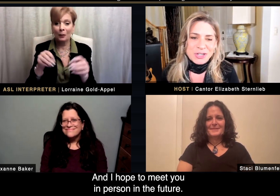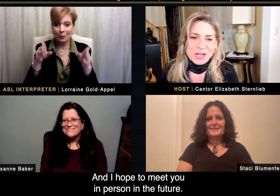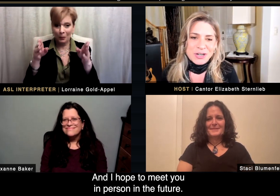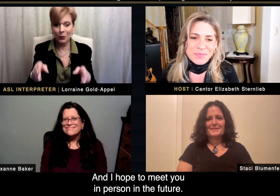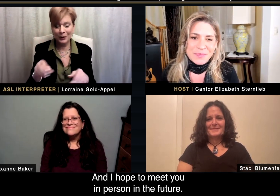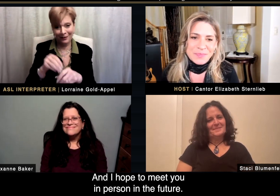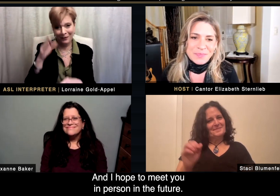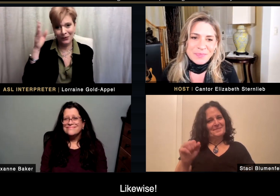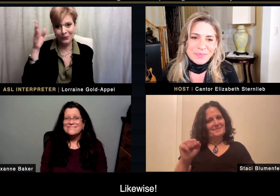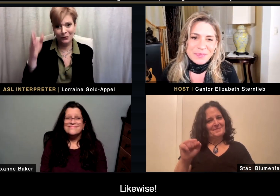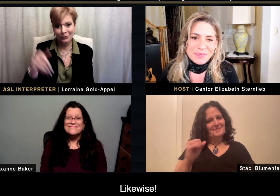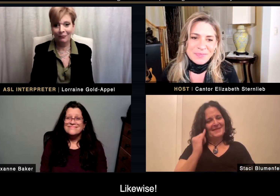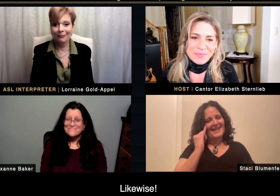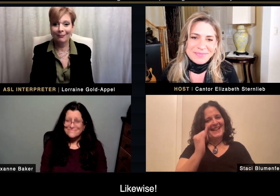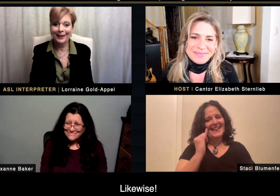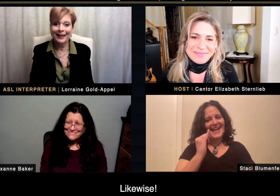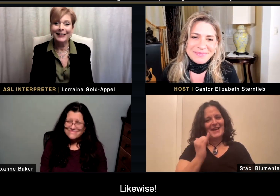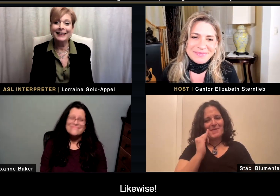the future.